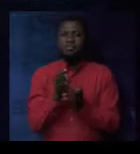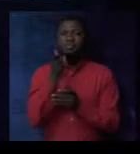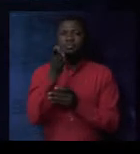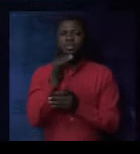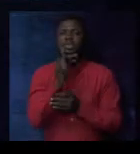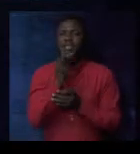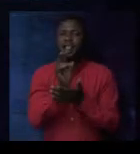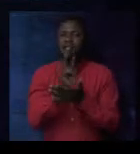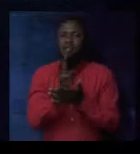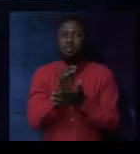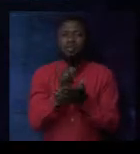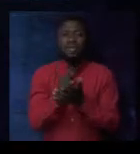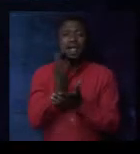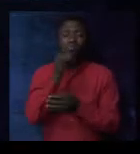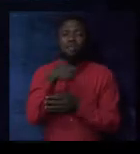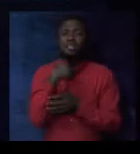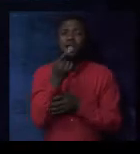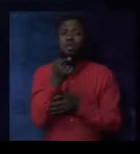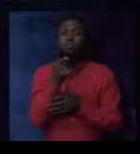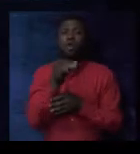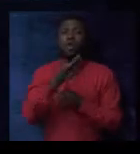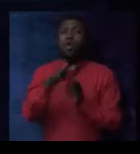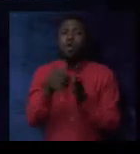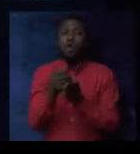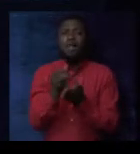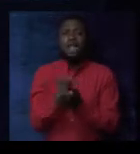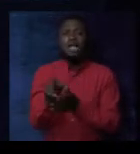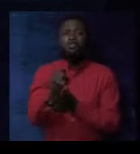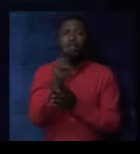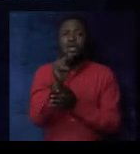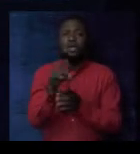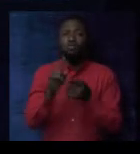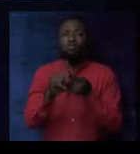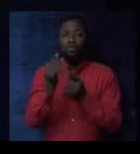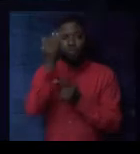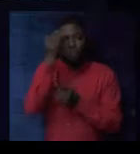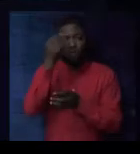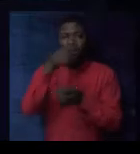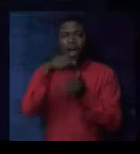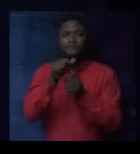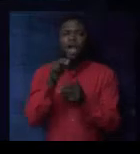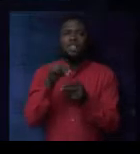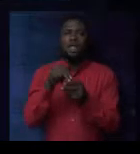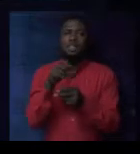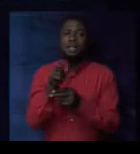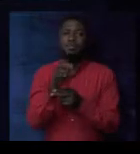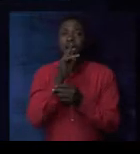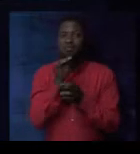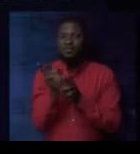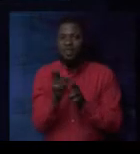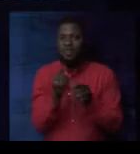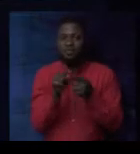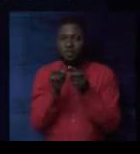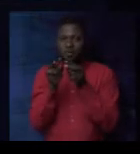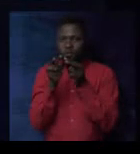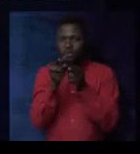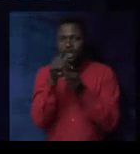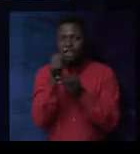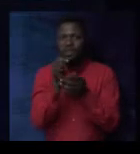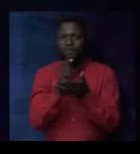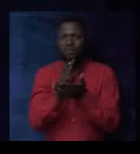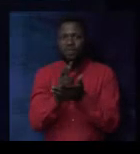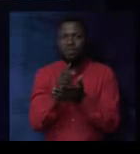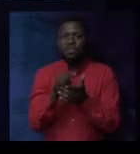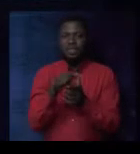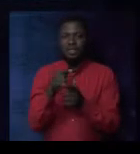is a video that will tell you all that you need to know about nouns. Are you ready to watch the